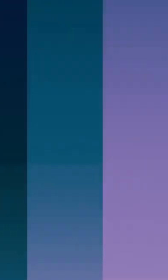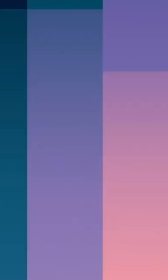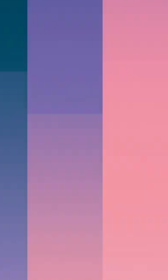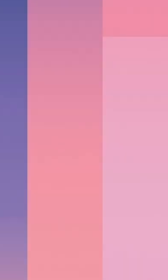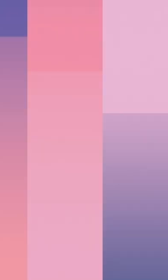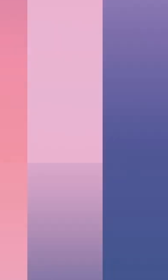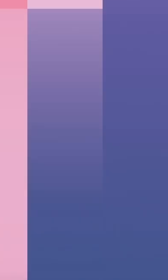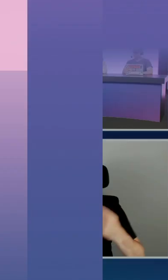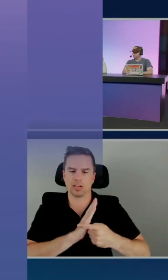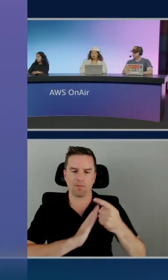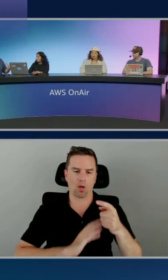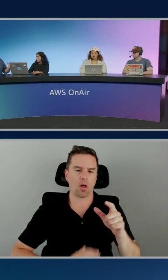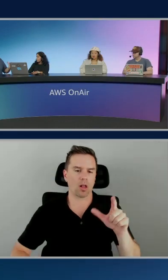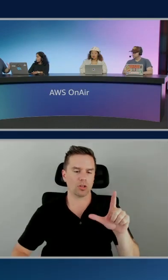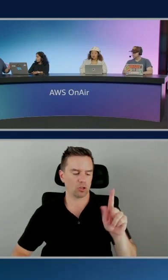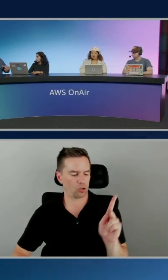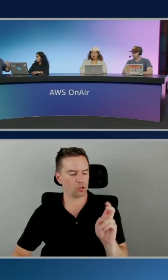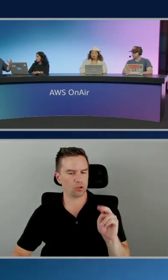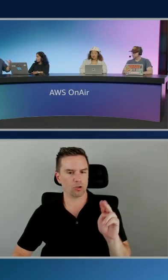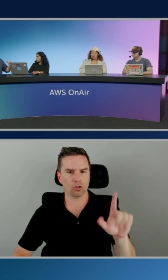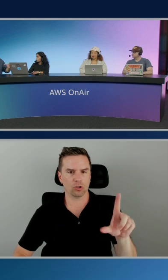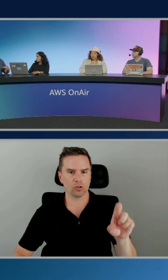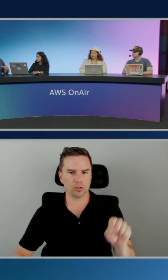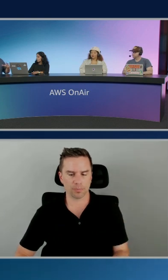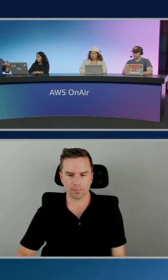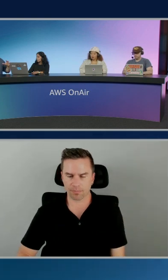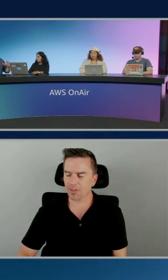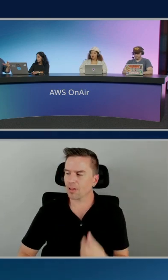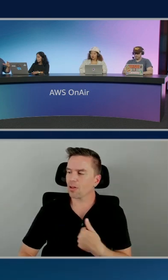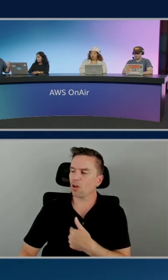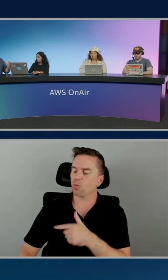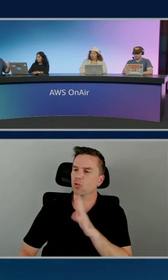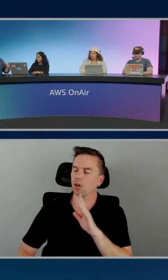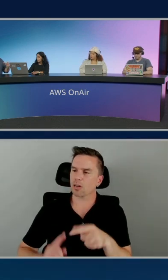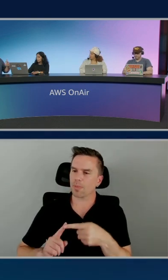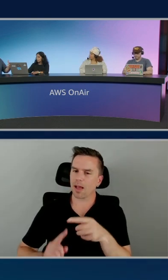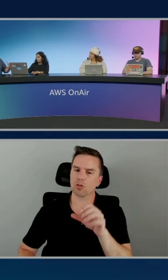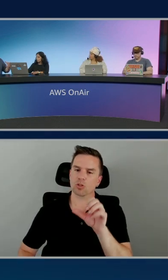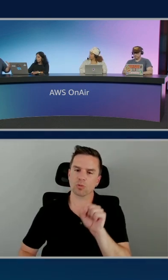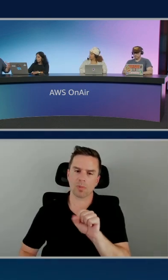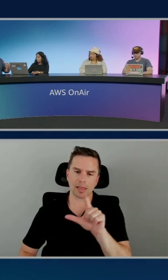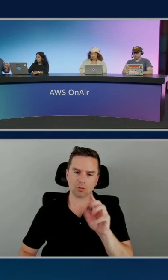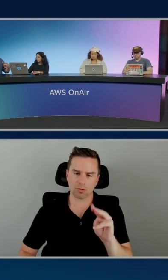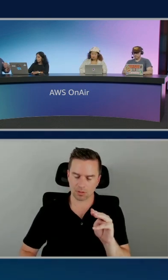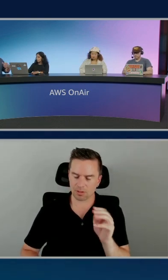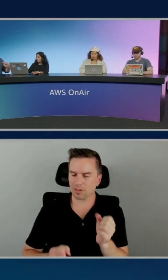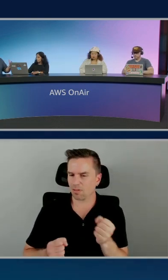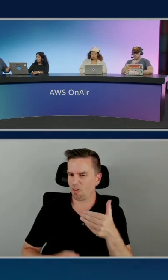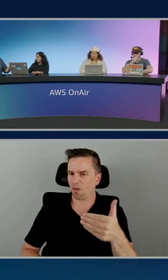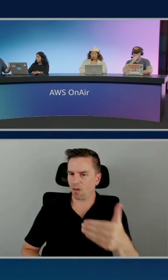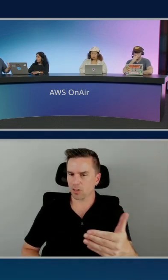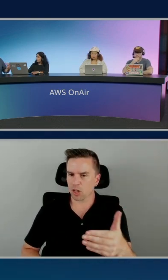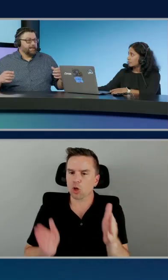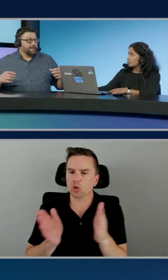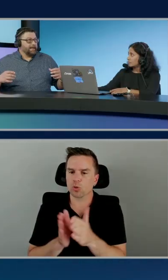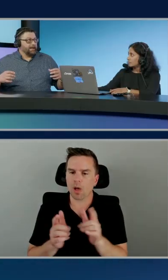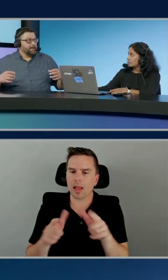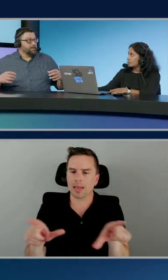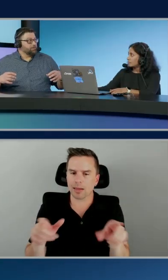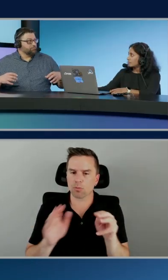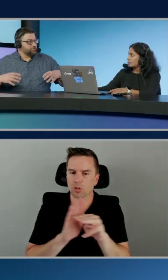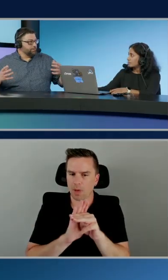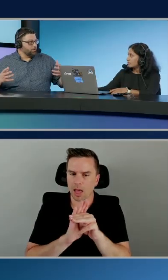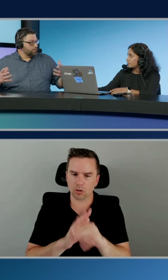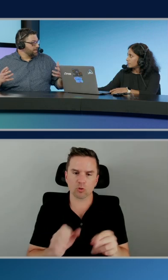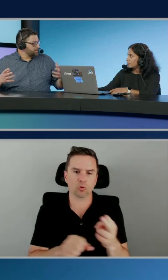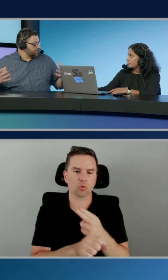just while we've mentioned SLMs a couple of times, right? Small language models. Yeah. So that's one of the things. So using quantization and prompt engineering